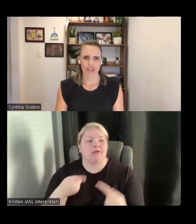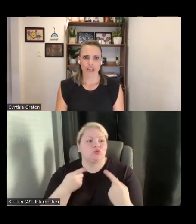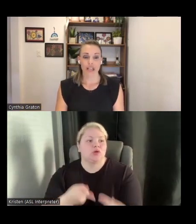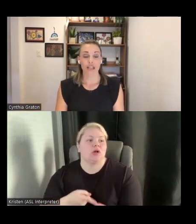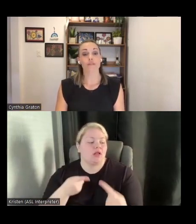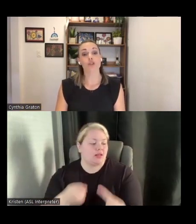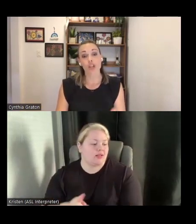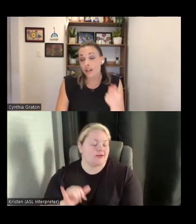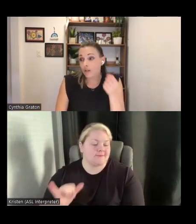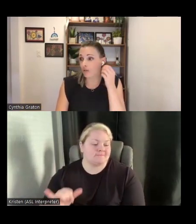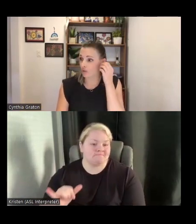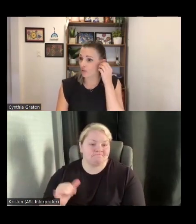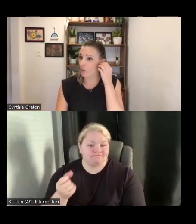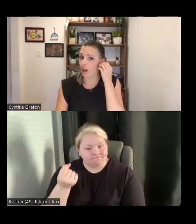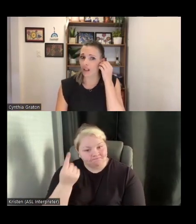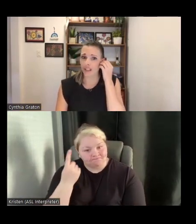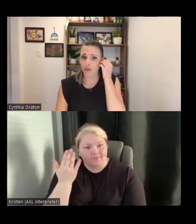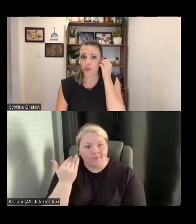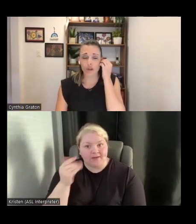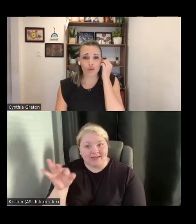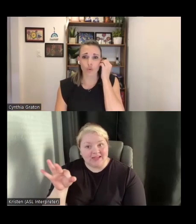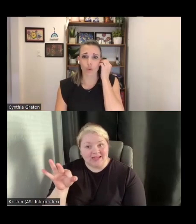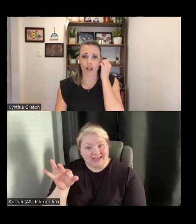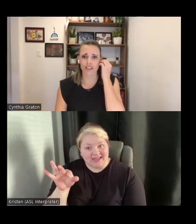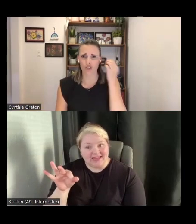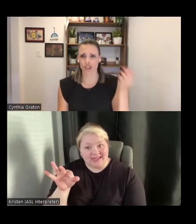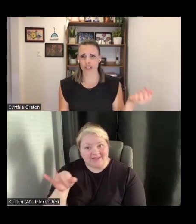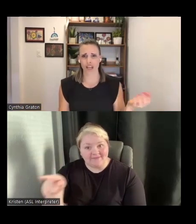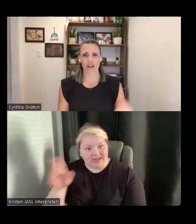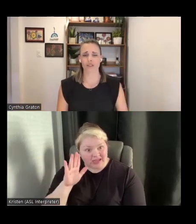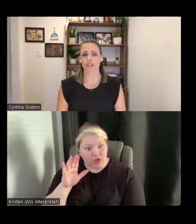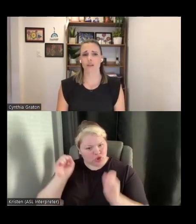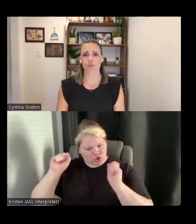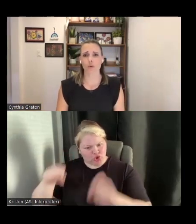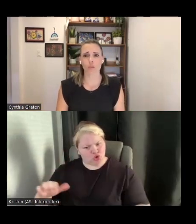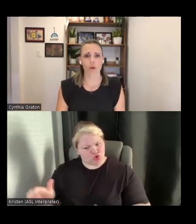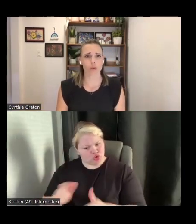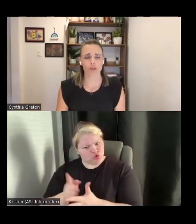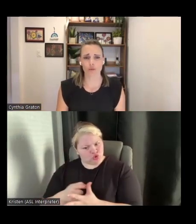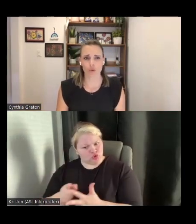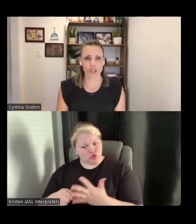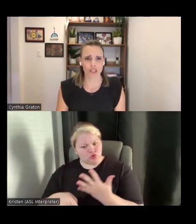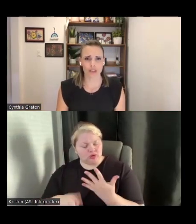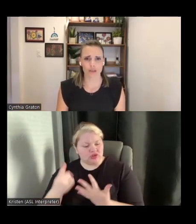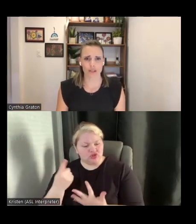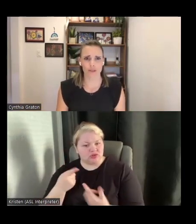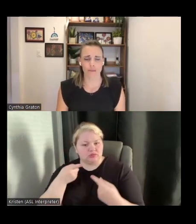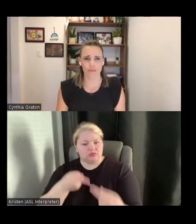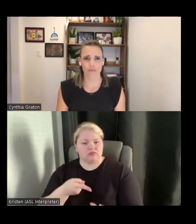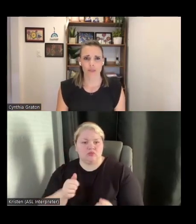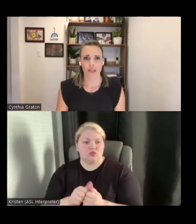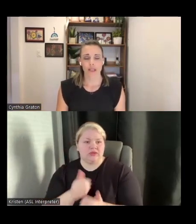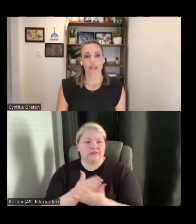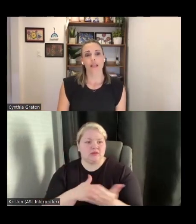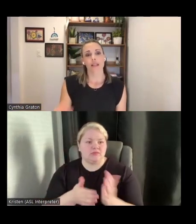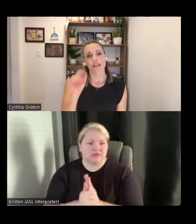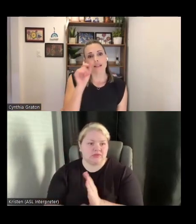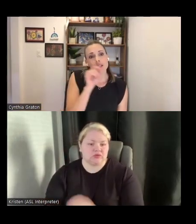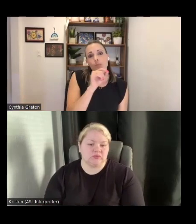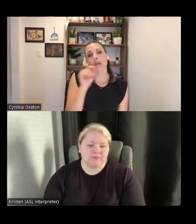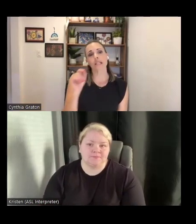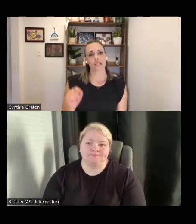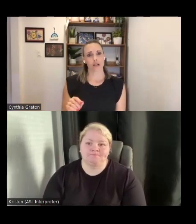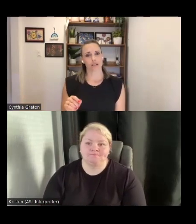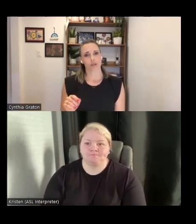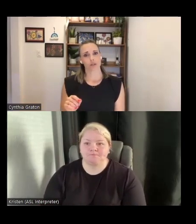much. If Jake could do well, he would do well. He's just having some trouble with a few skills.